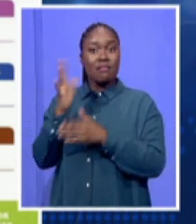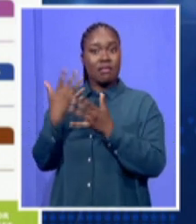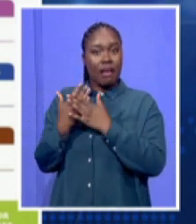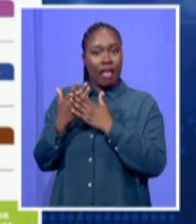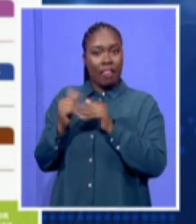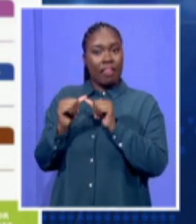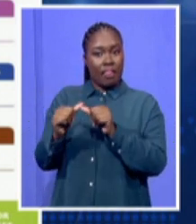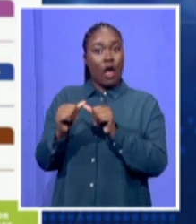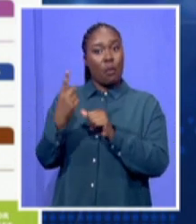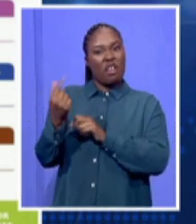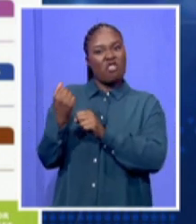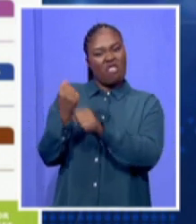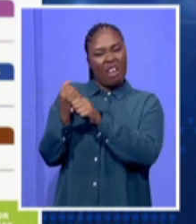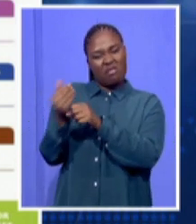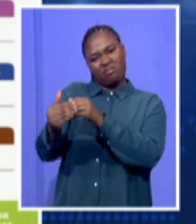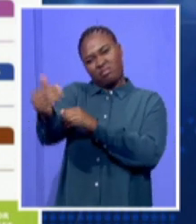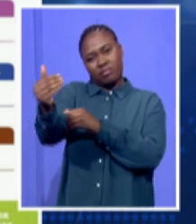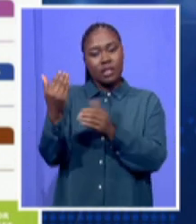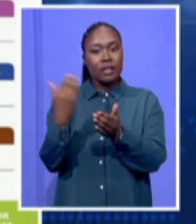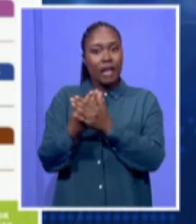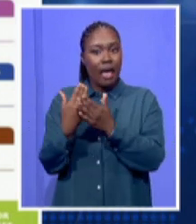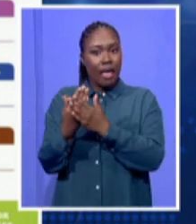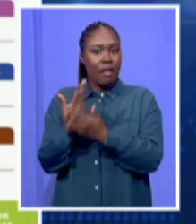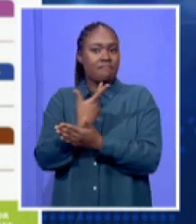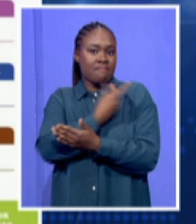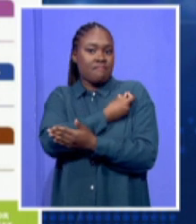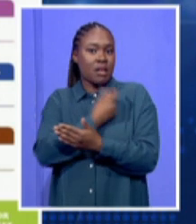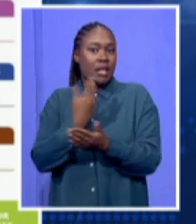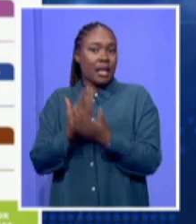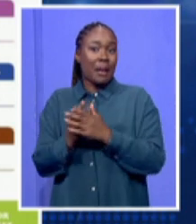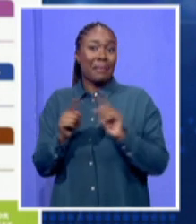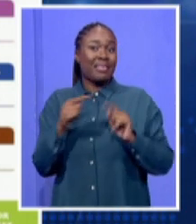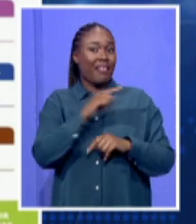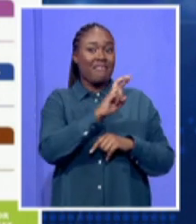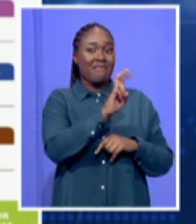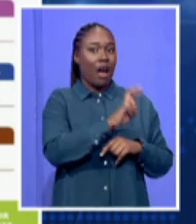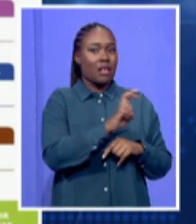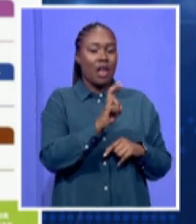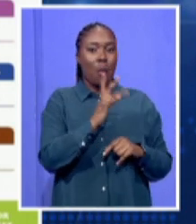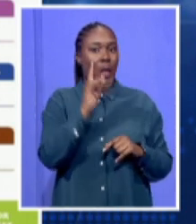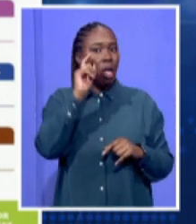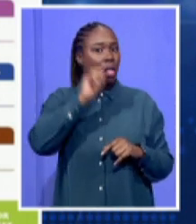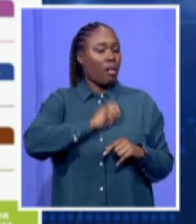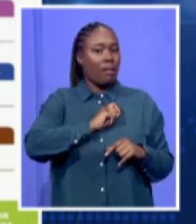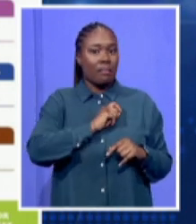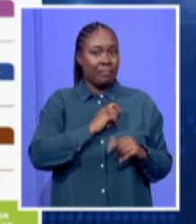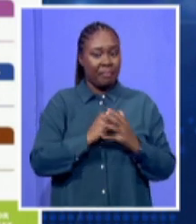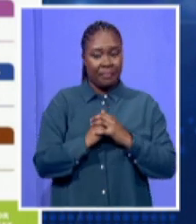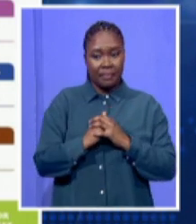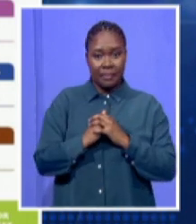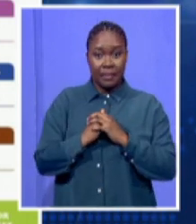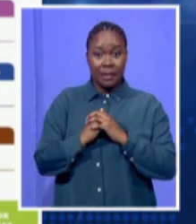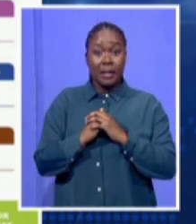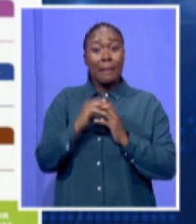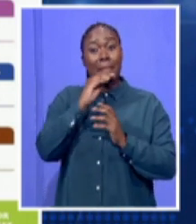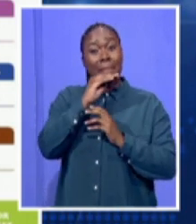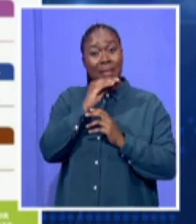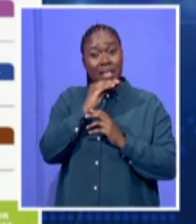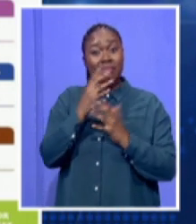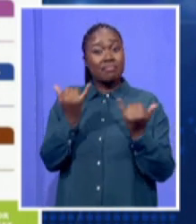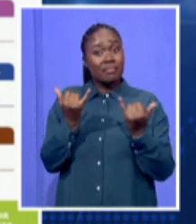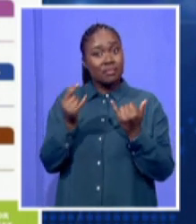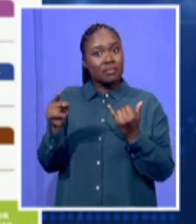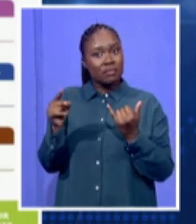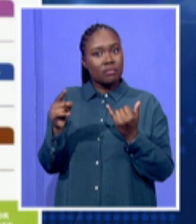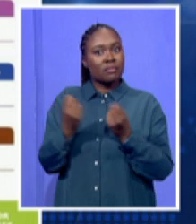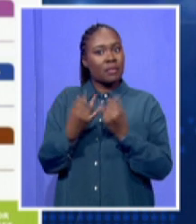year, maybe more. And that should, at current uptake rates, that's enough for many years of vaccination.